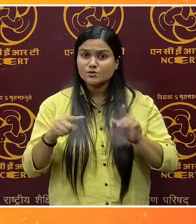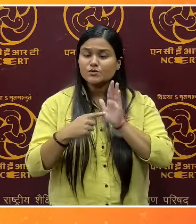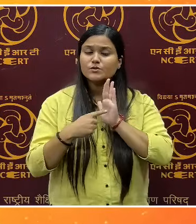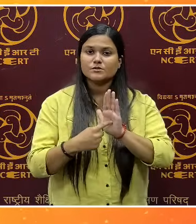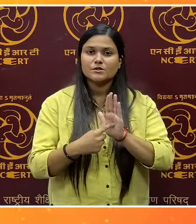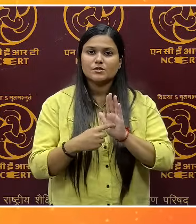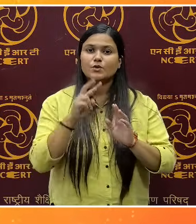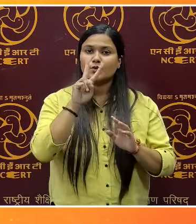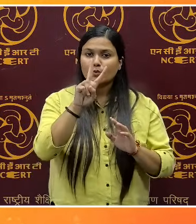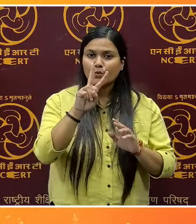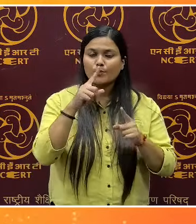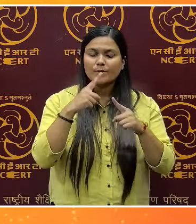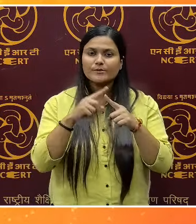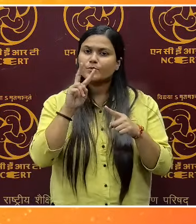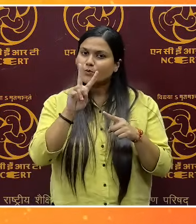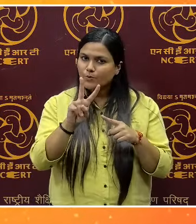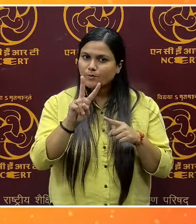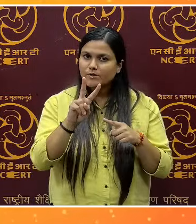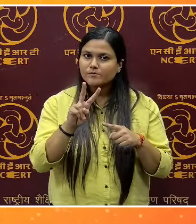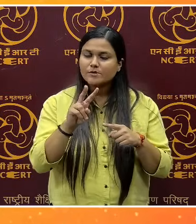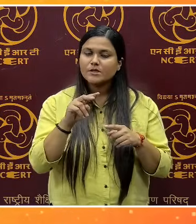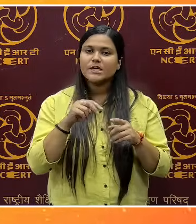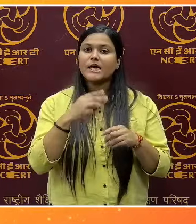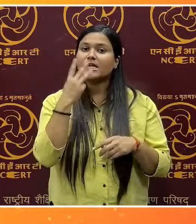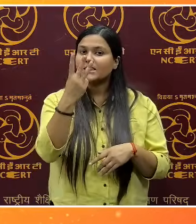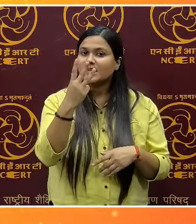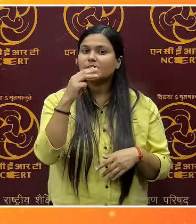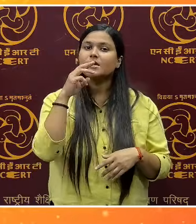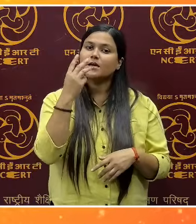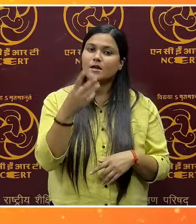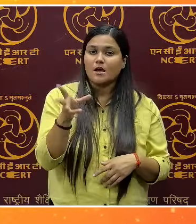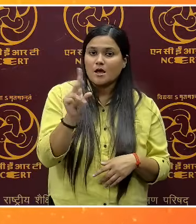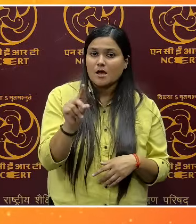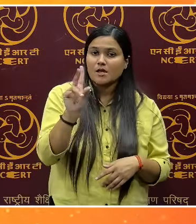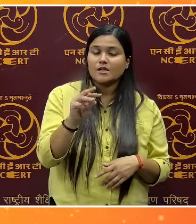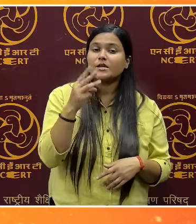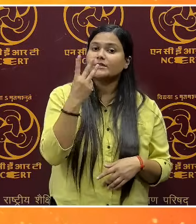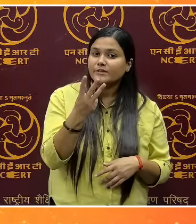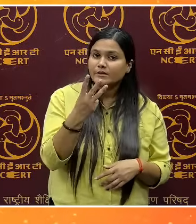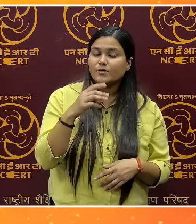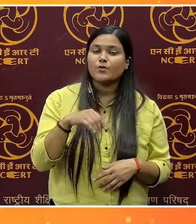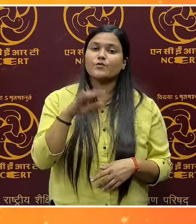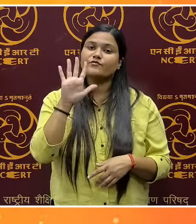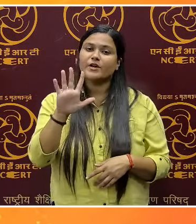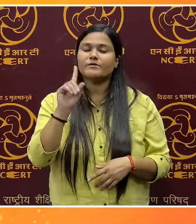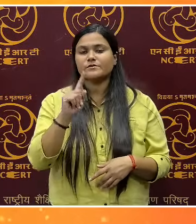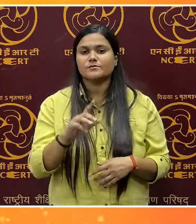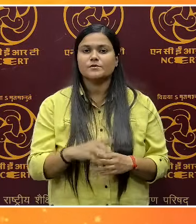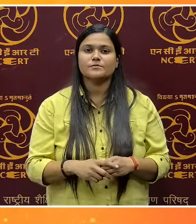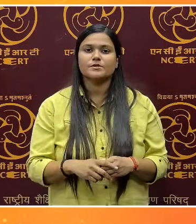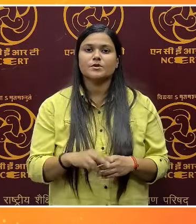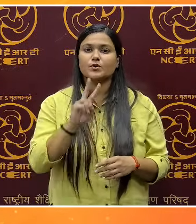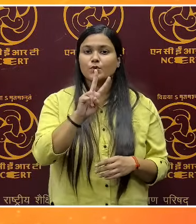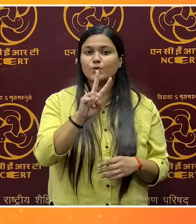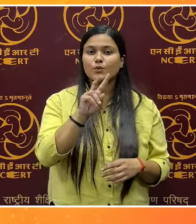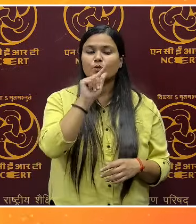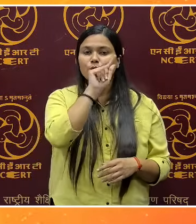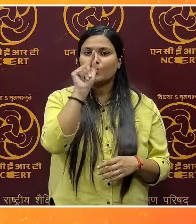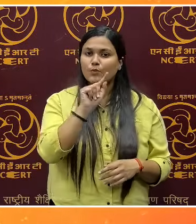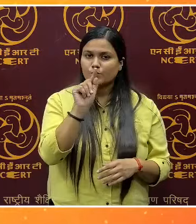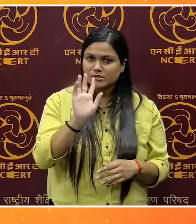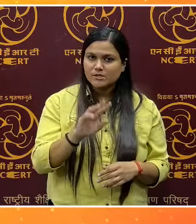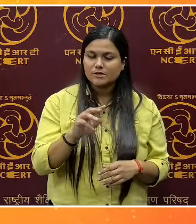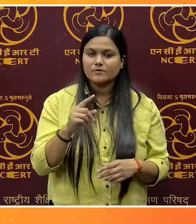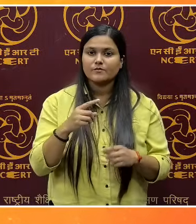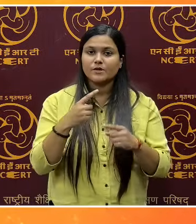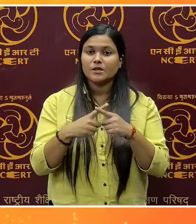3 Three times and and five 5 one 1 time. So, I could express this as 2 to the square, power we call 2. it as square. Okay. And if it is 3